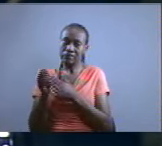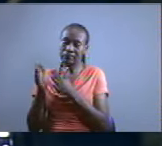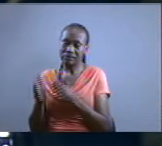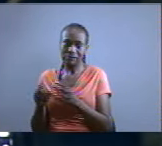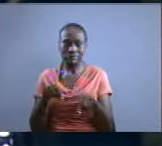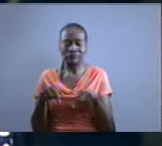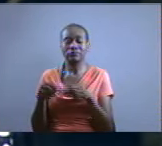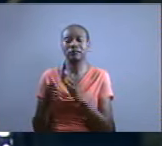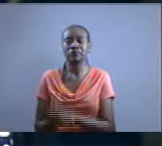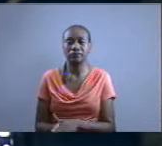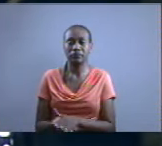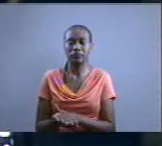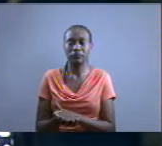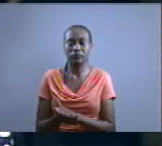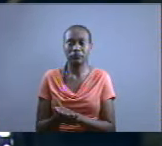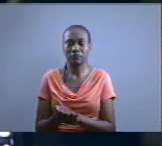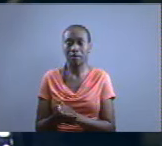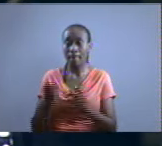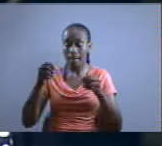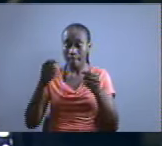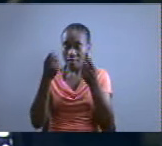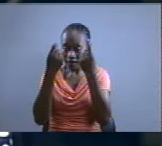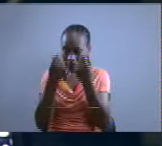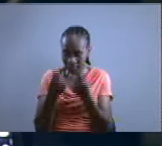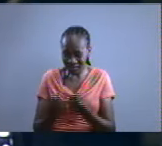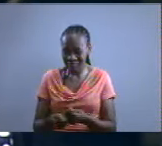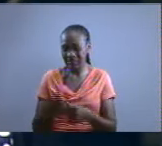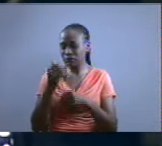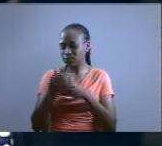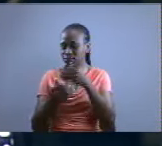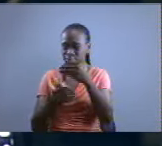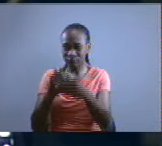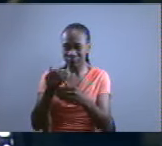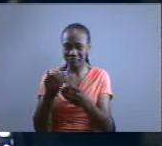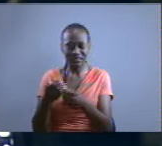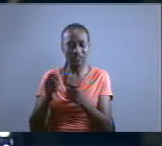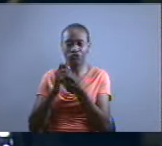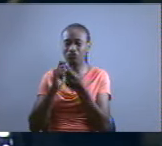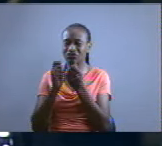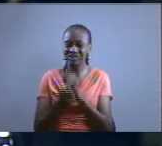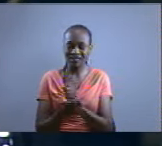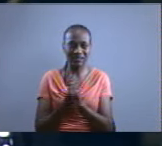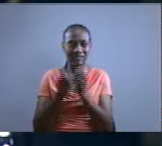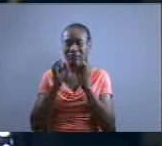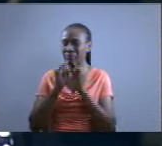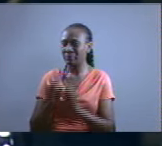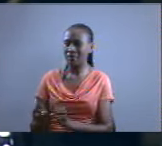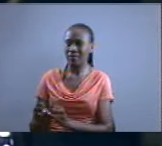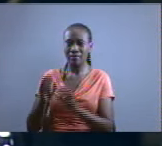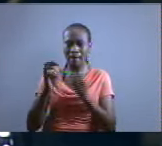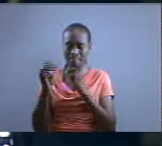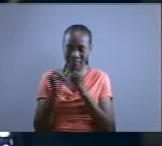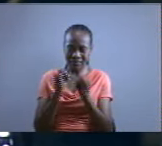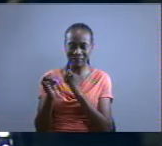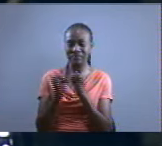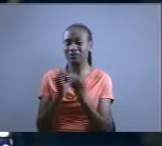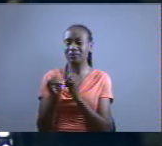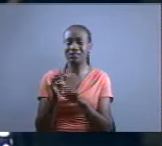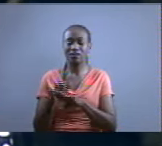stagnated. Procurement problems were widespread and management responses were at a